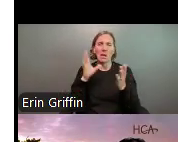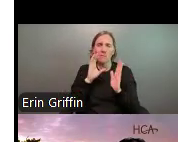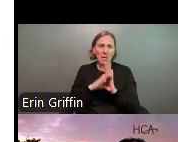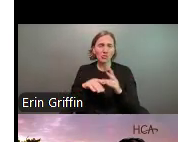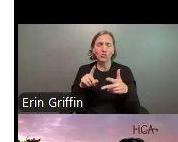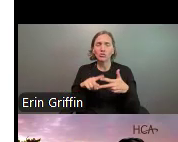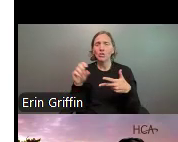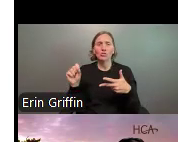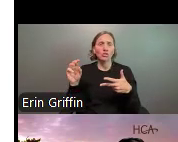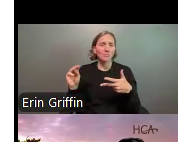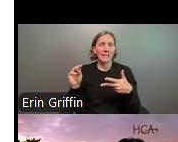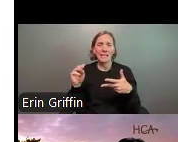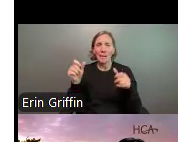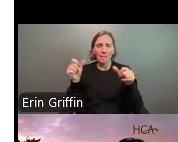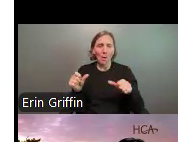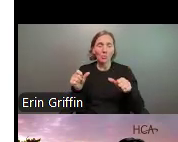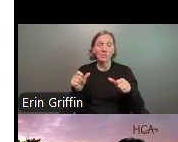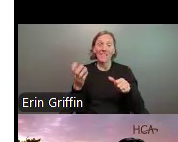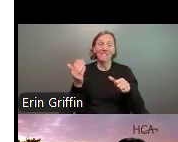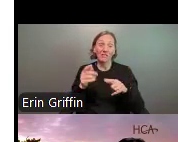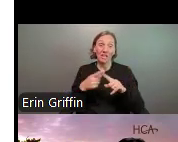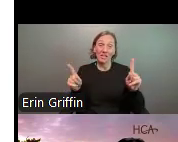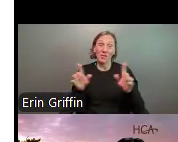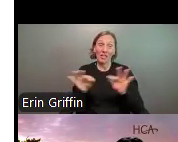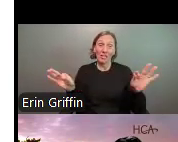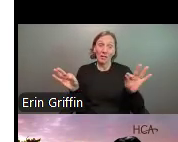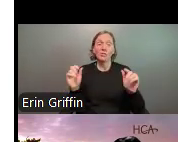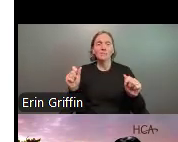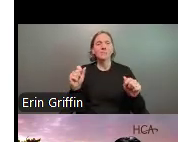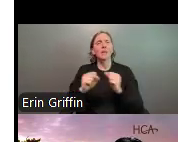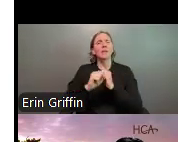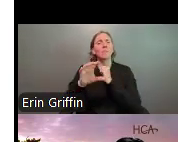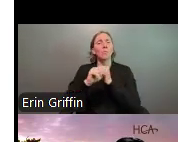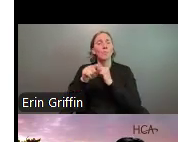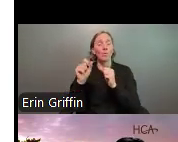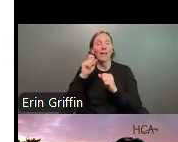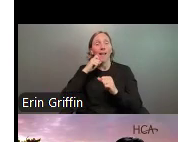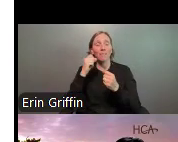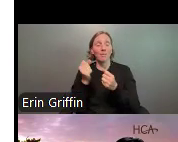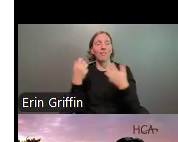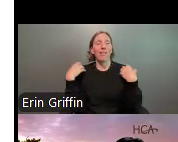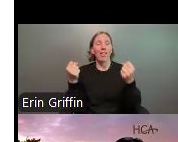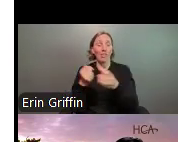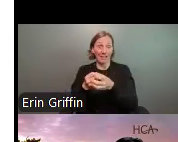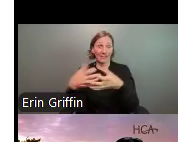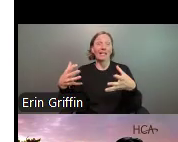in 15 different languages to promote Apple Health expansion. Next slide.